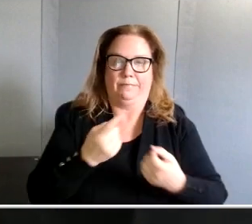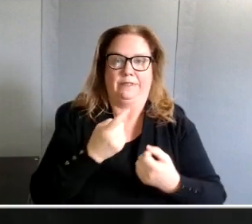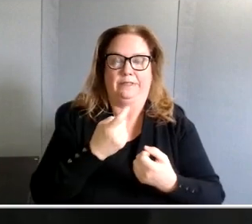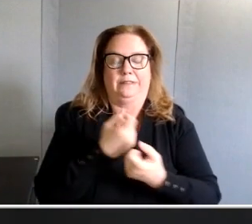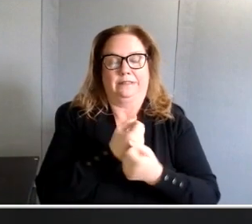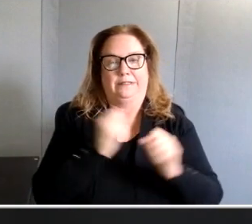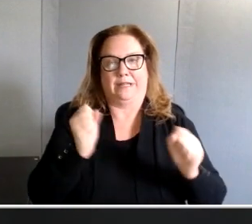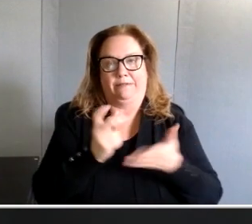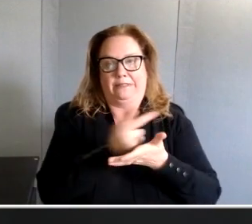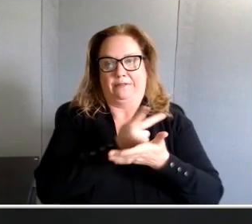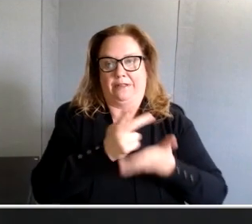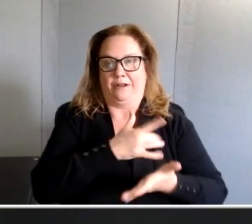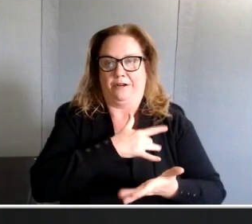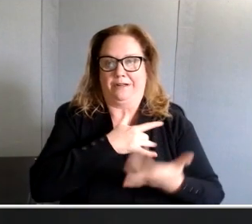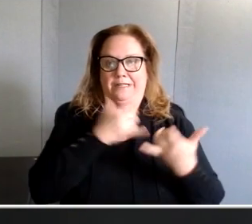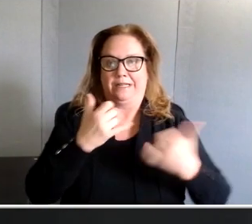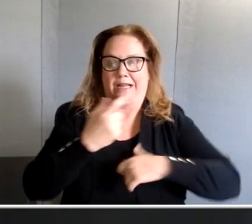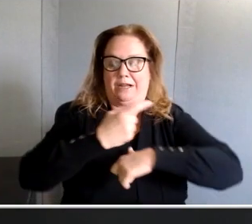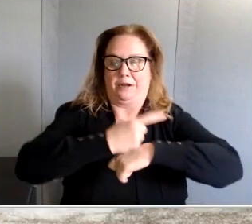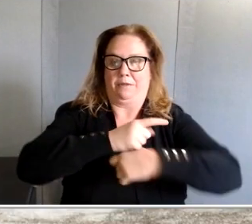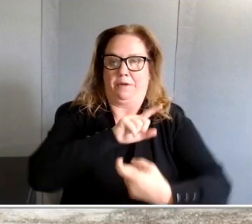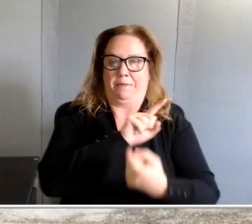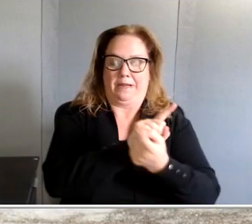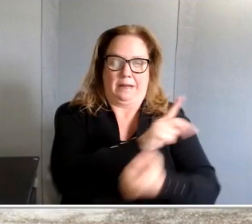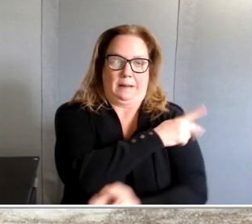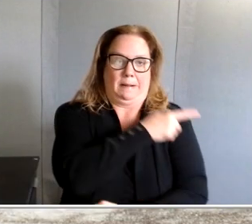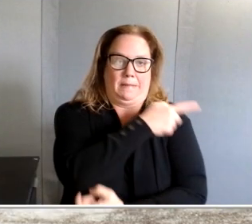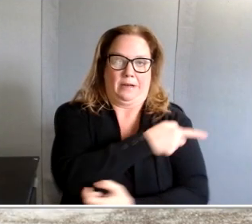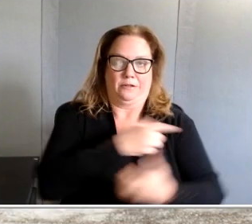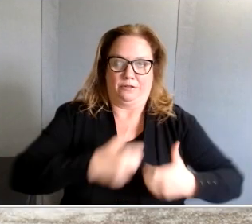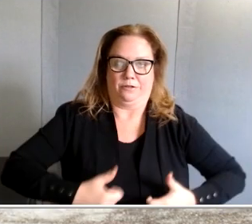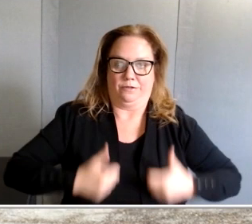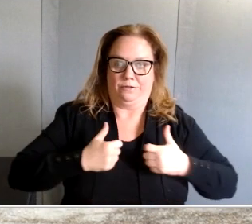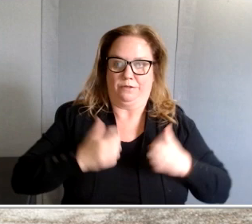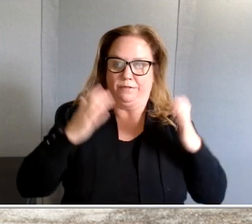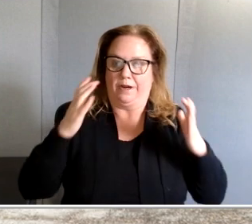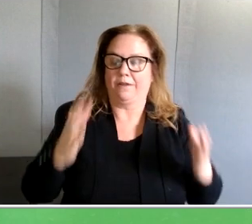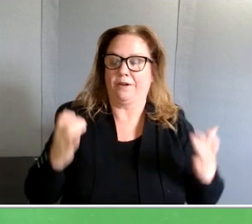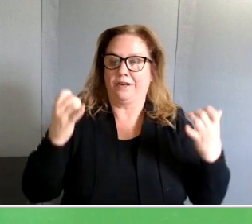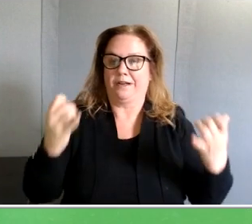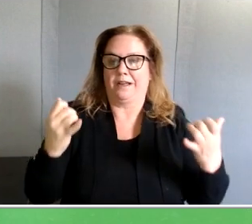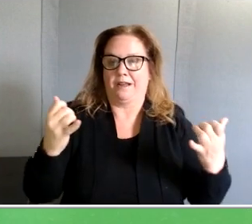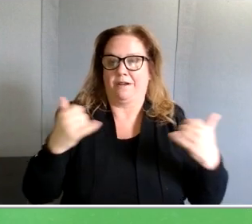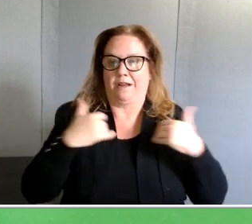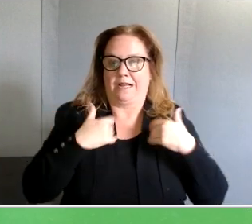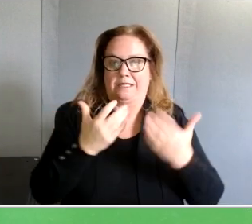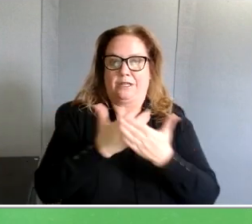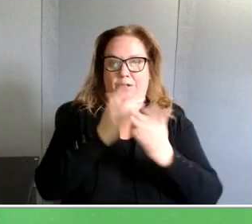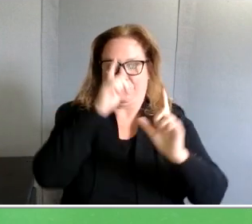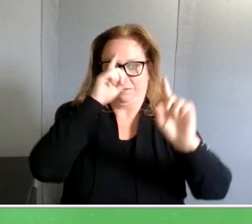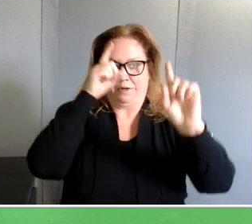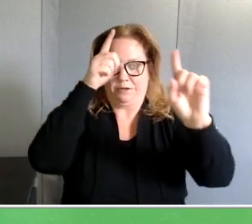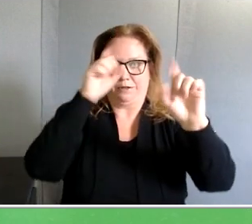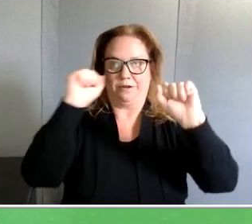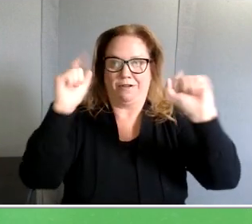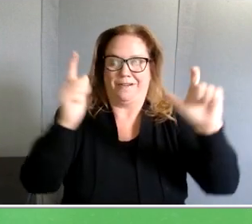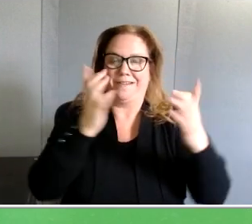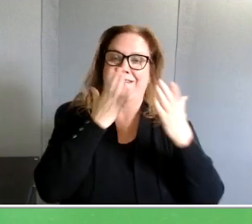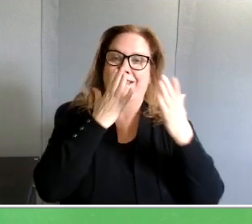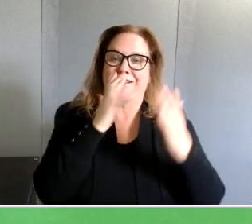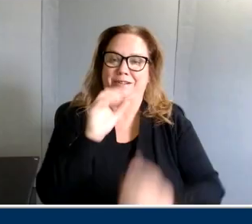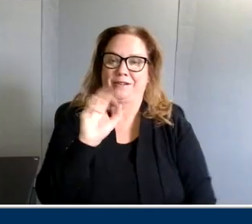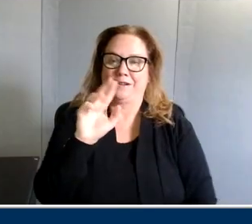Today, you'll meet a man who went from patient to survivor. Plus, now has a new mission, all thanks to his organ